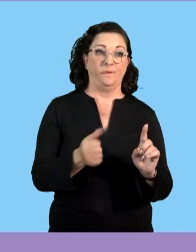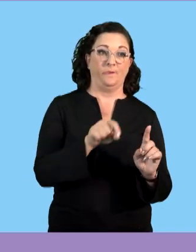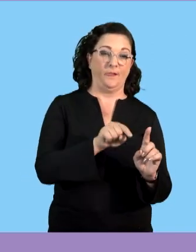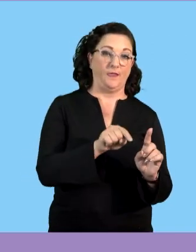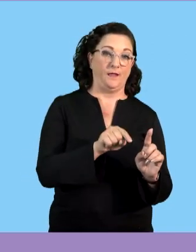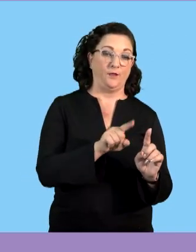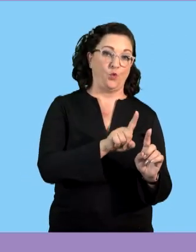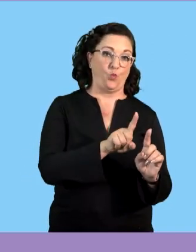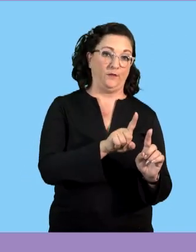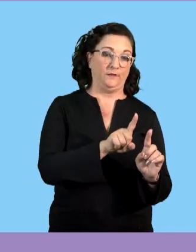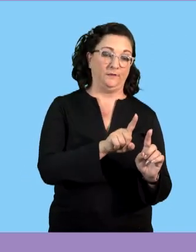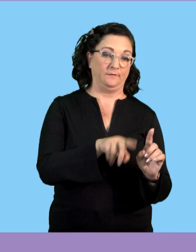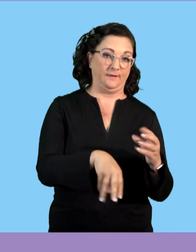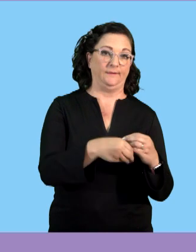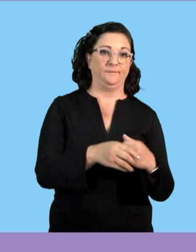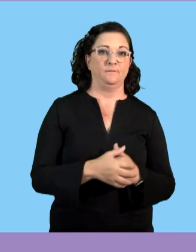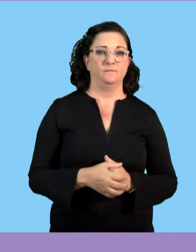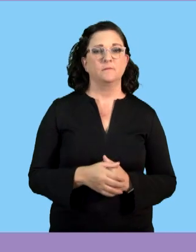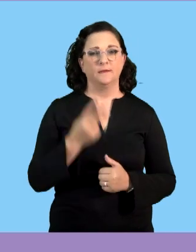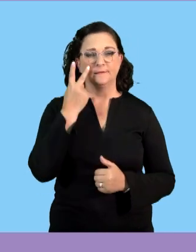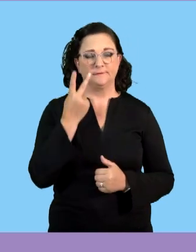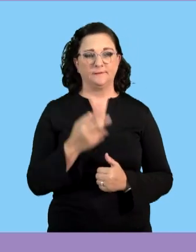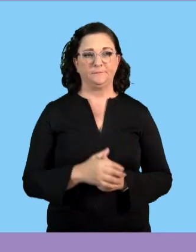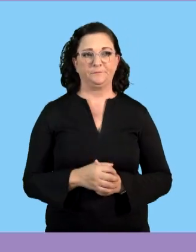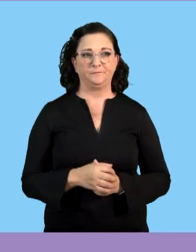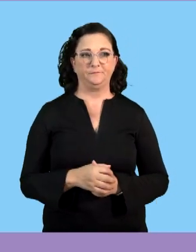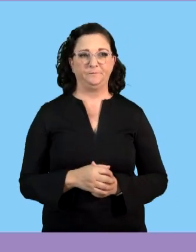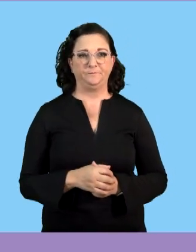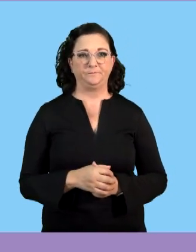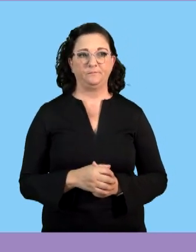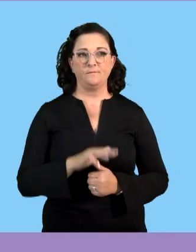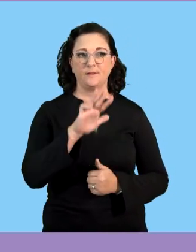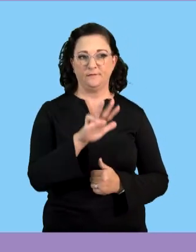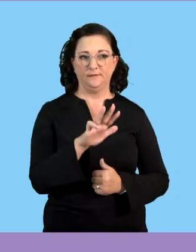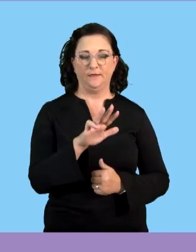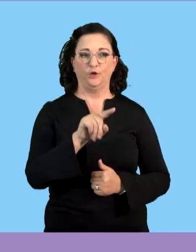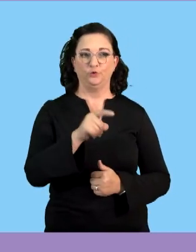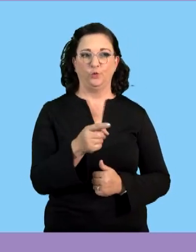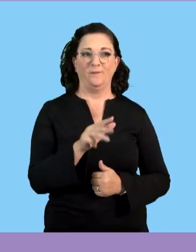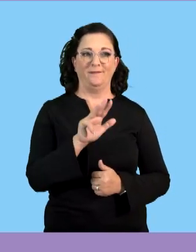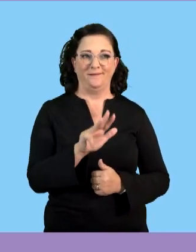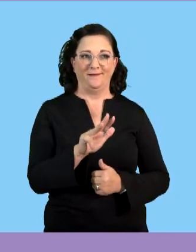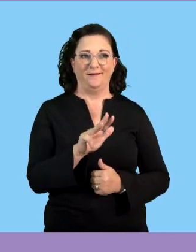1 to the digit on the left. Let's do it practically. Now, we have